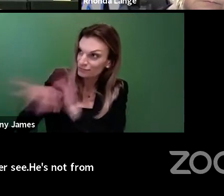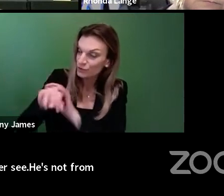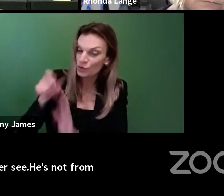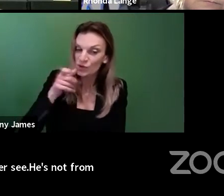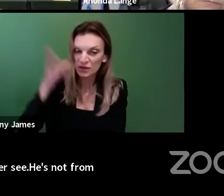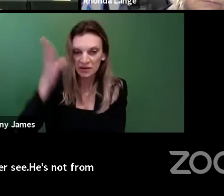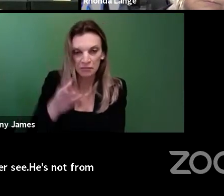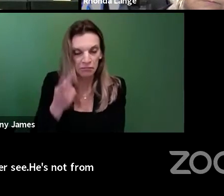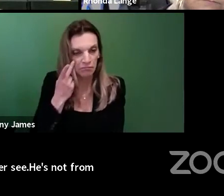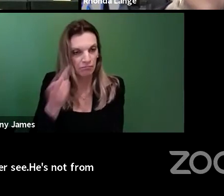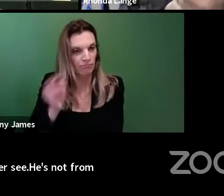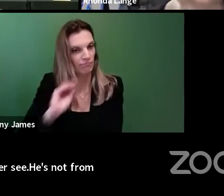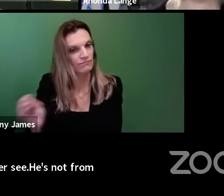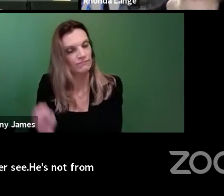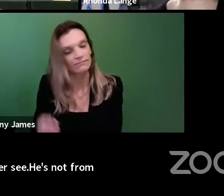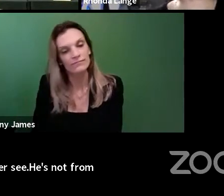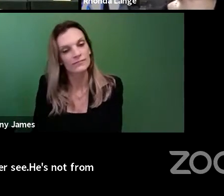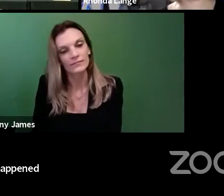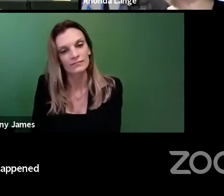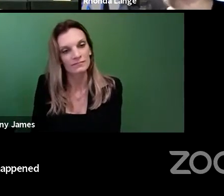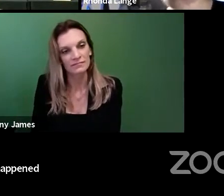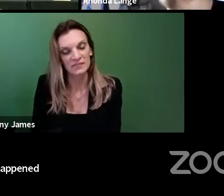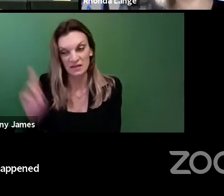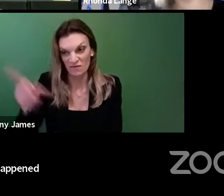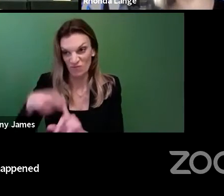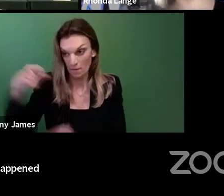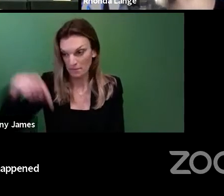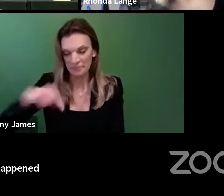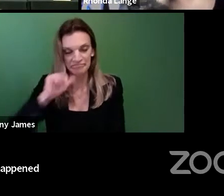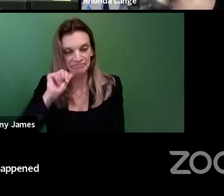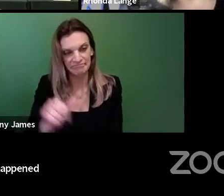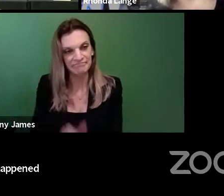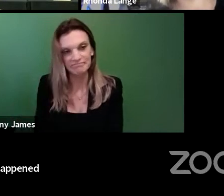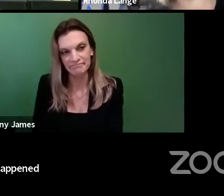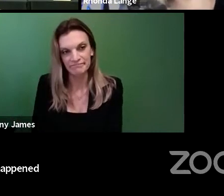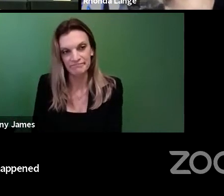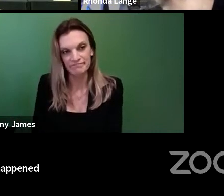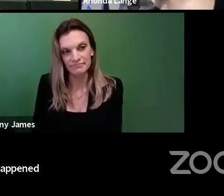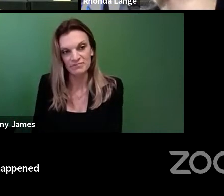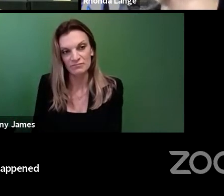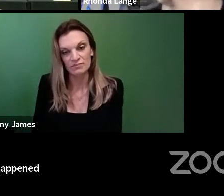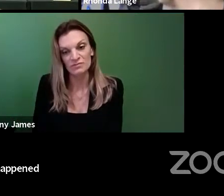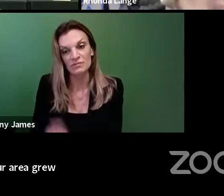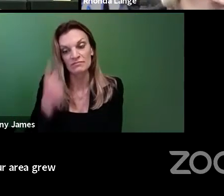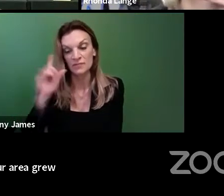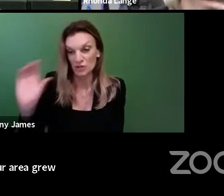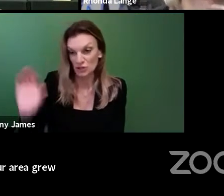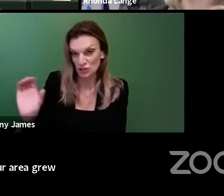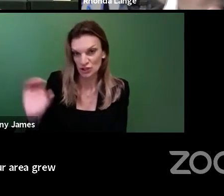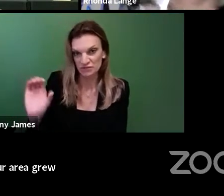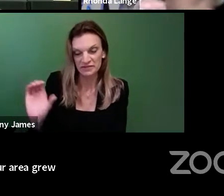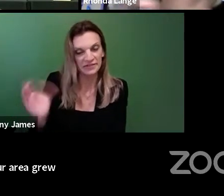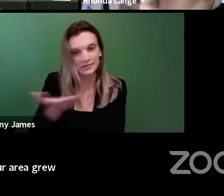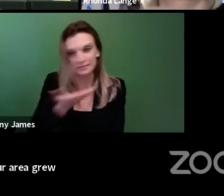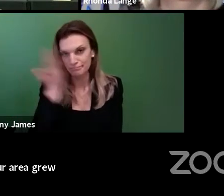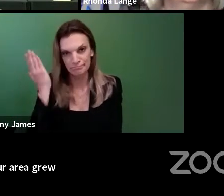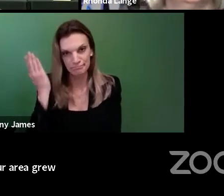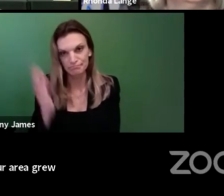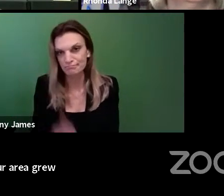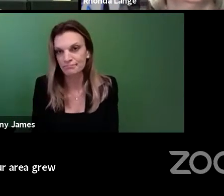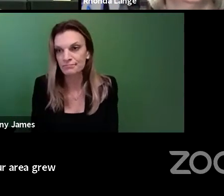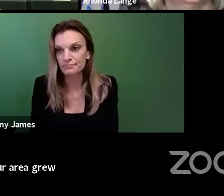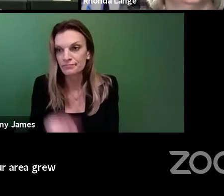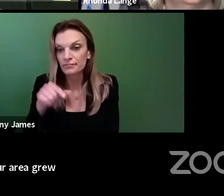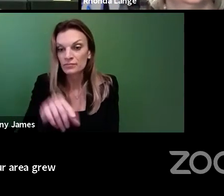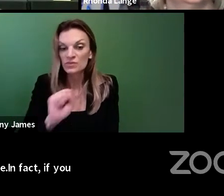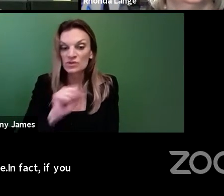What happened in the meantime was our area grew less conservative over time. In fact, if you take Spring Lake